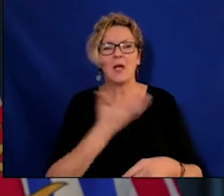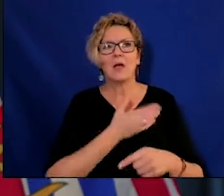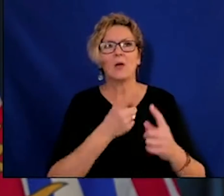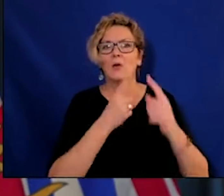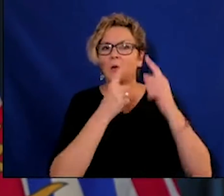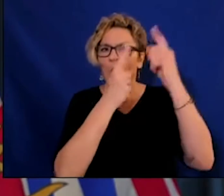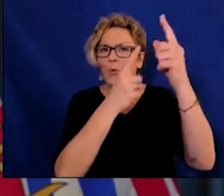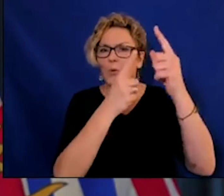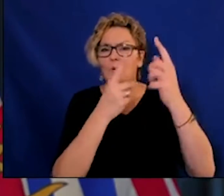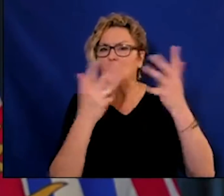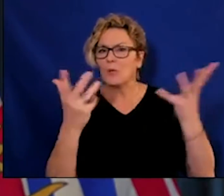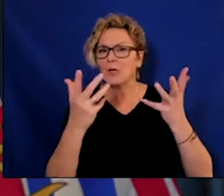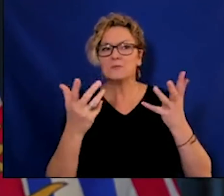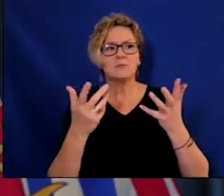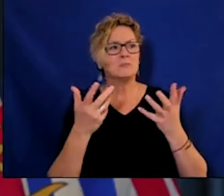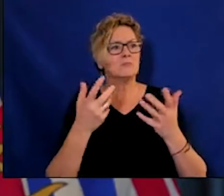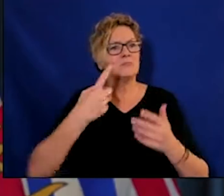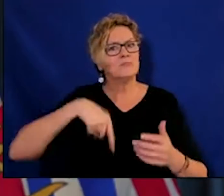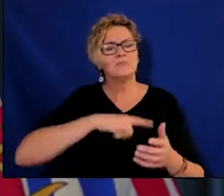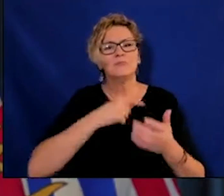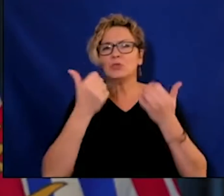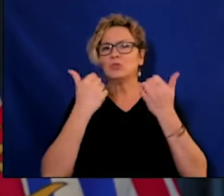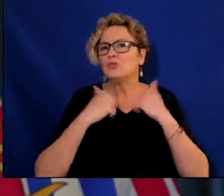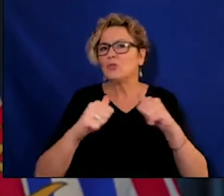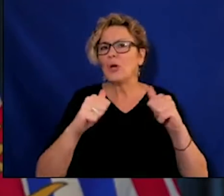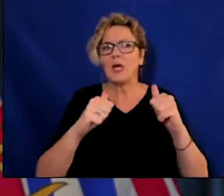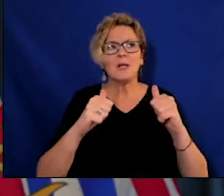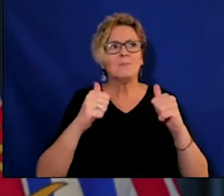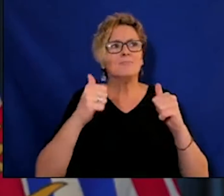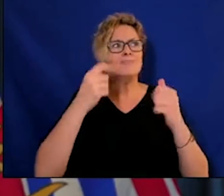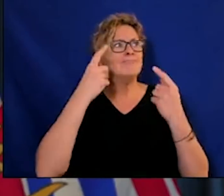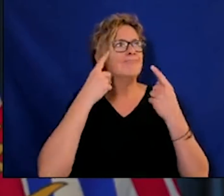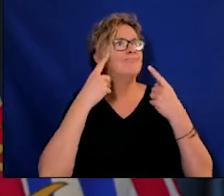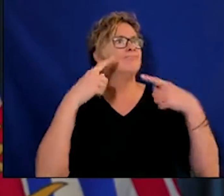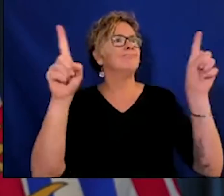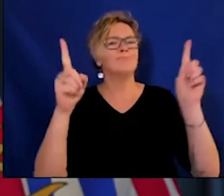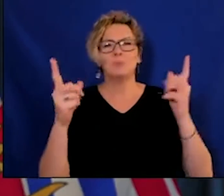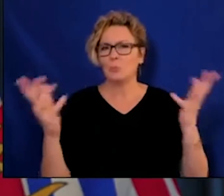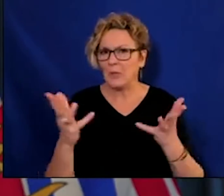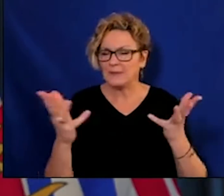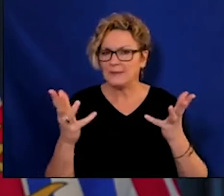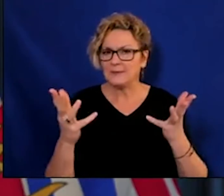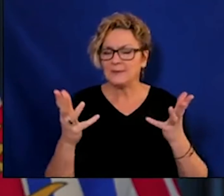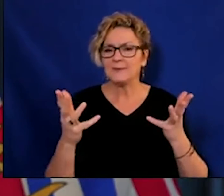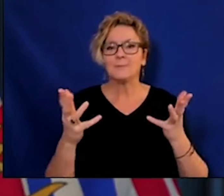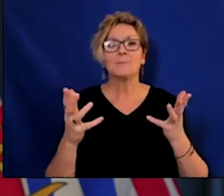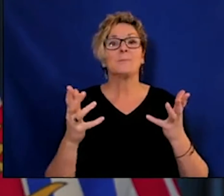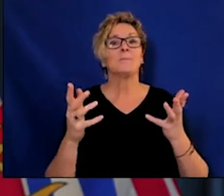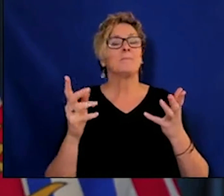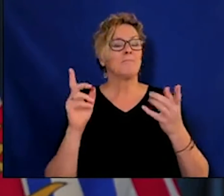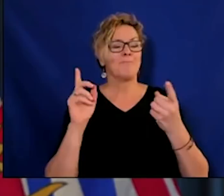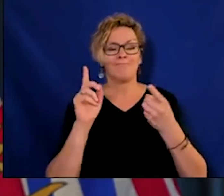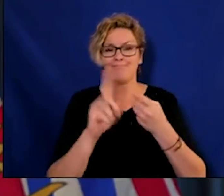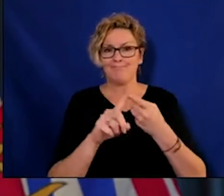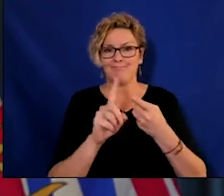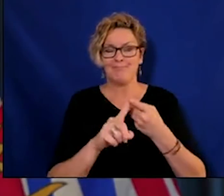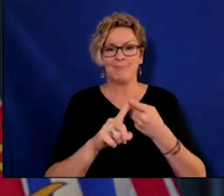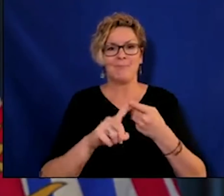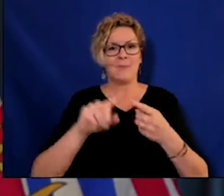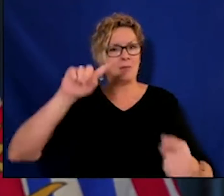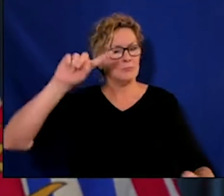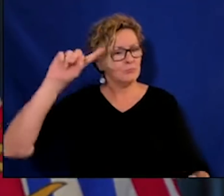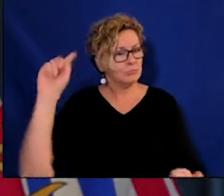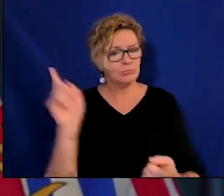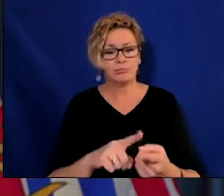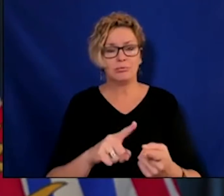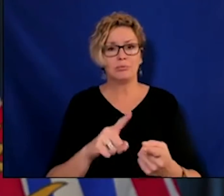to address what we are seeing in our pandemic here in BC. So reducing our social interactions